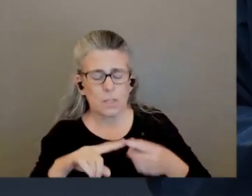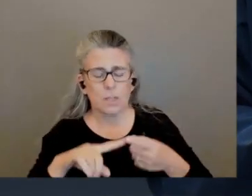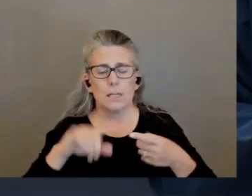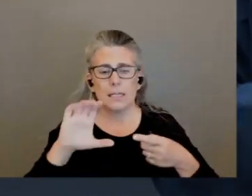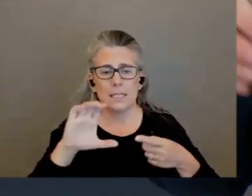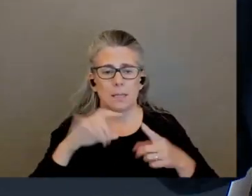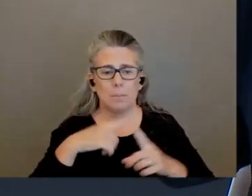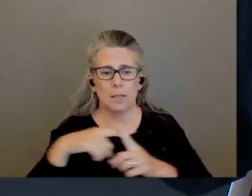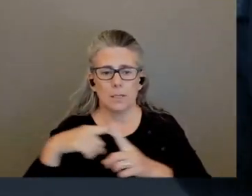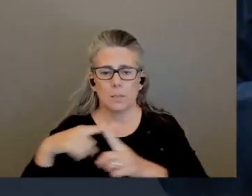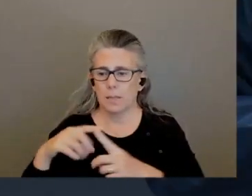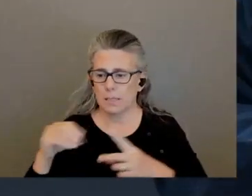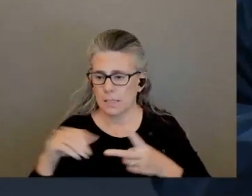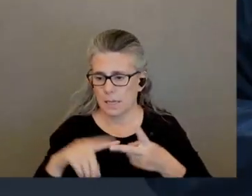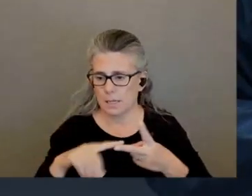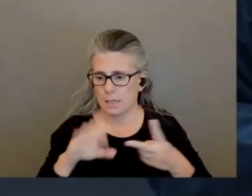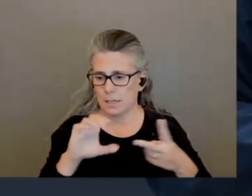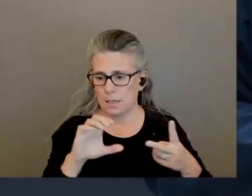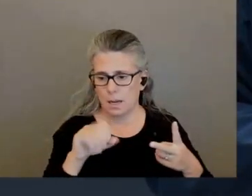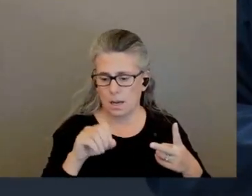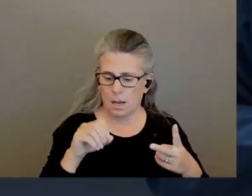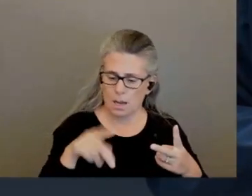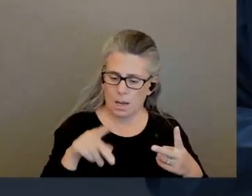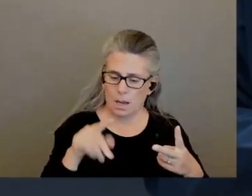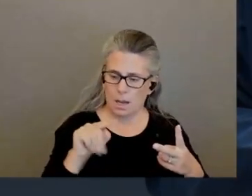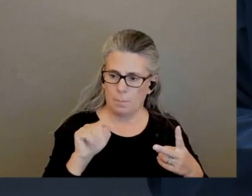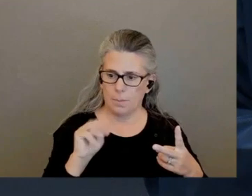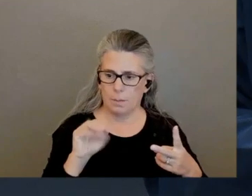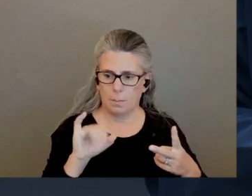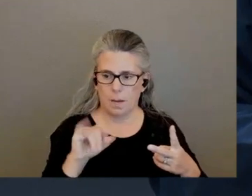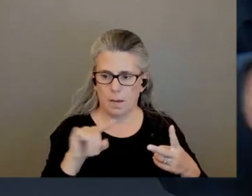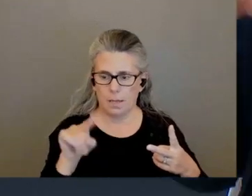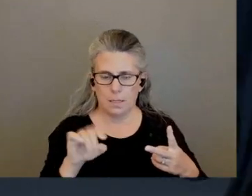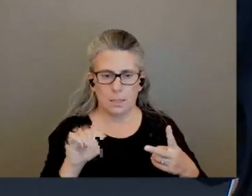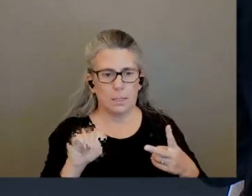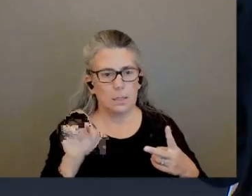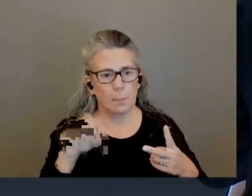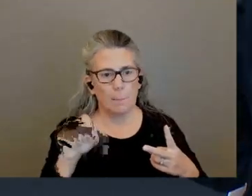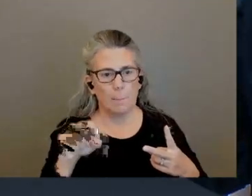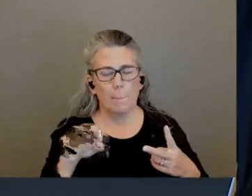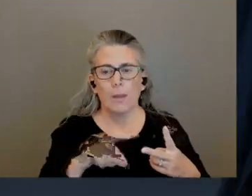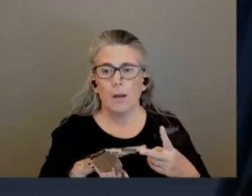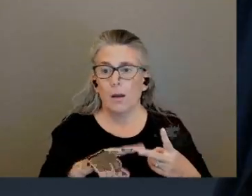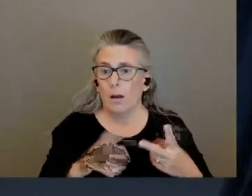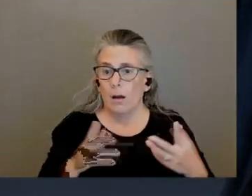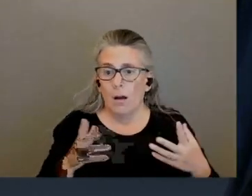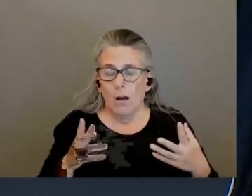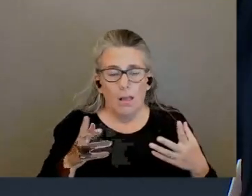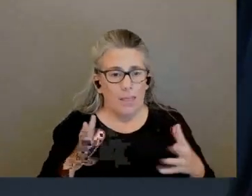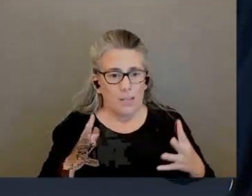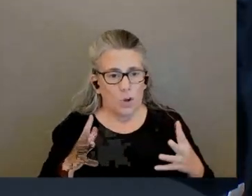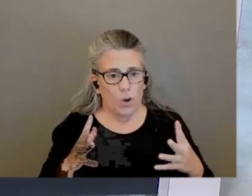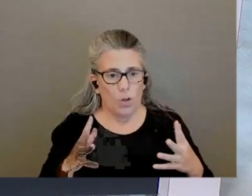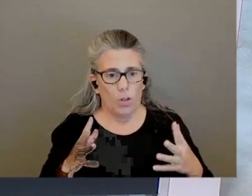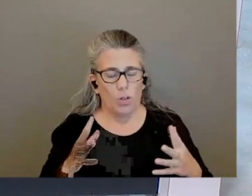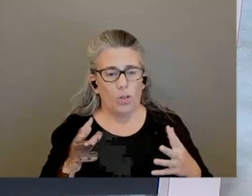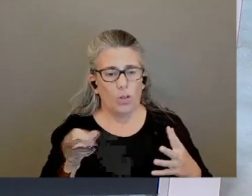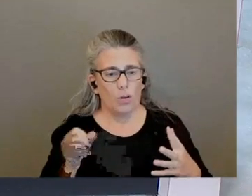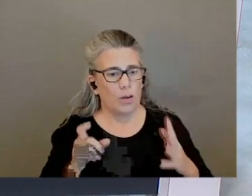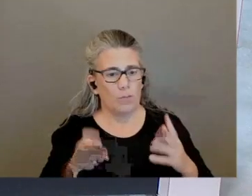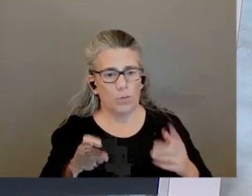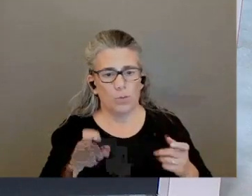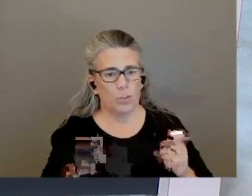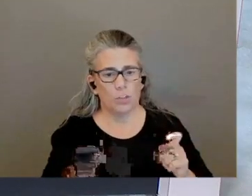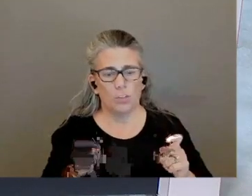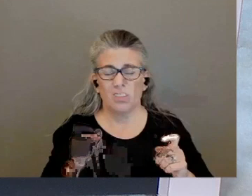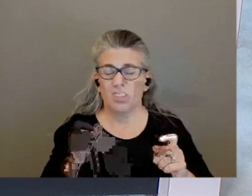So that millions of lines of code. Yep. Okay. So that's probably the worst case scenario to migrate that's to a difficult ARM. case.